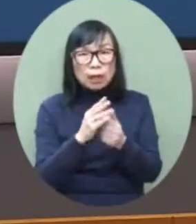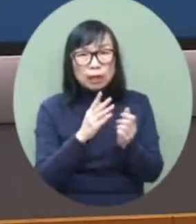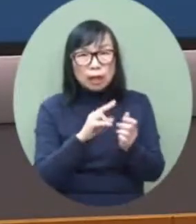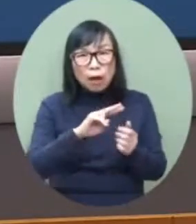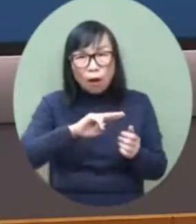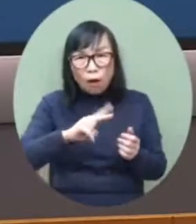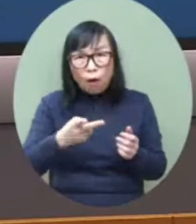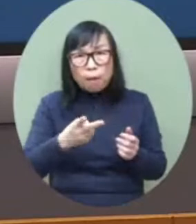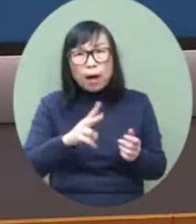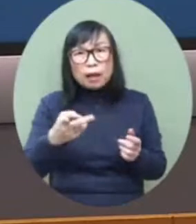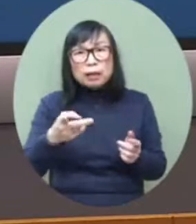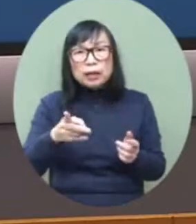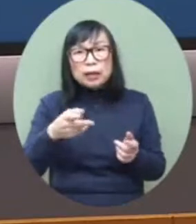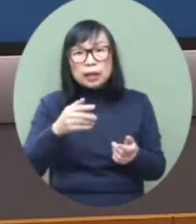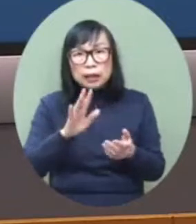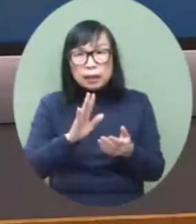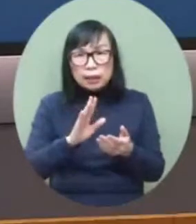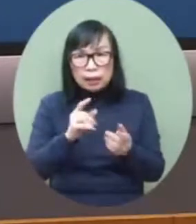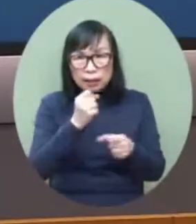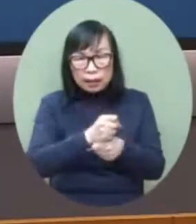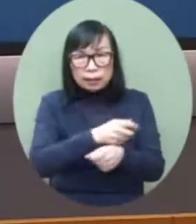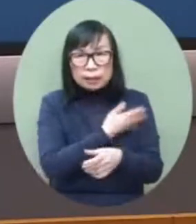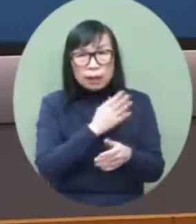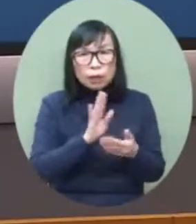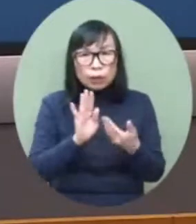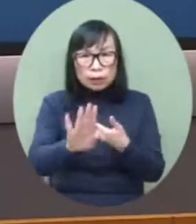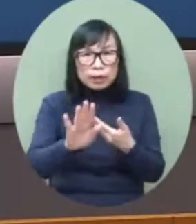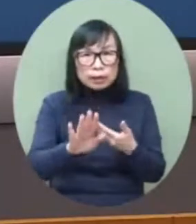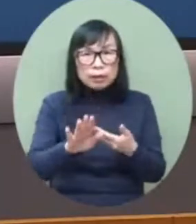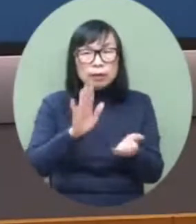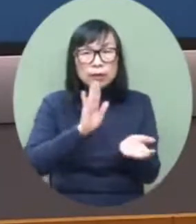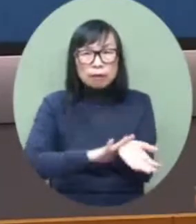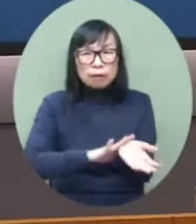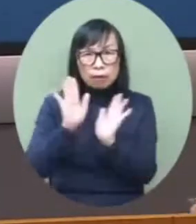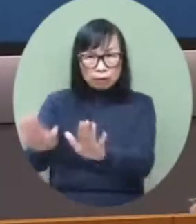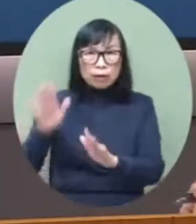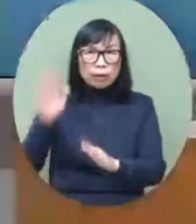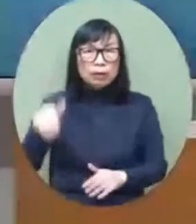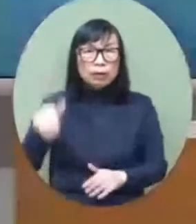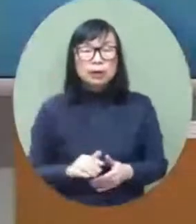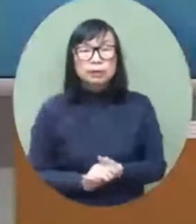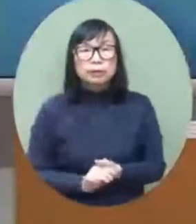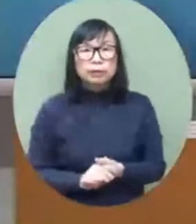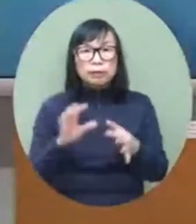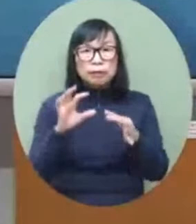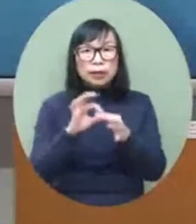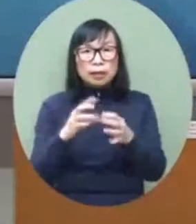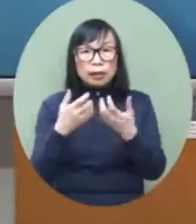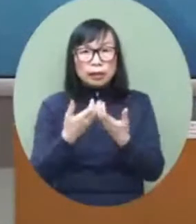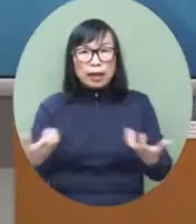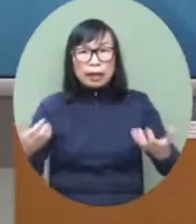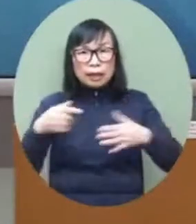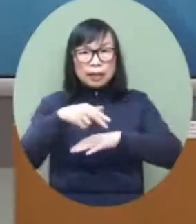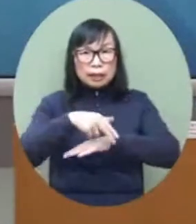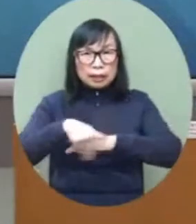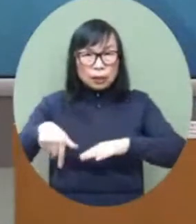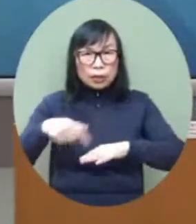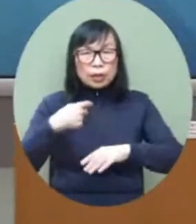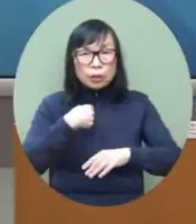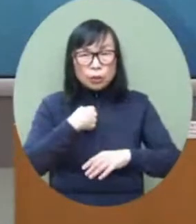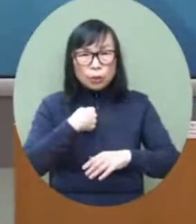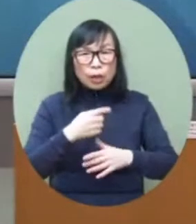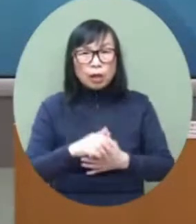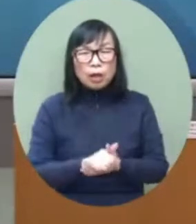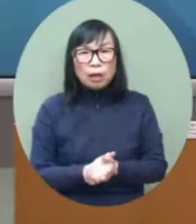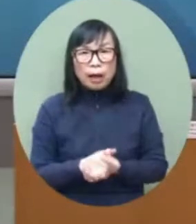the isolation facilities, and that will enable us to redeploy our staff to the front line to battle against the